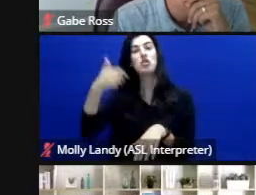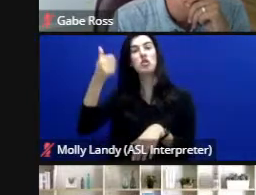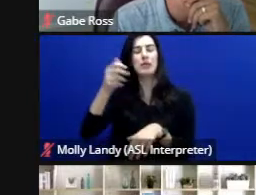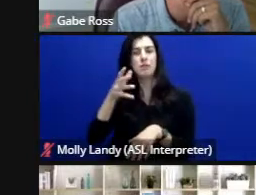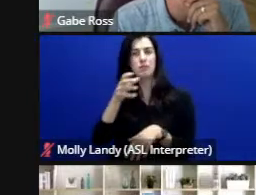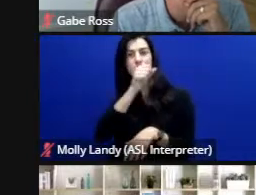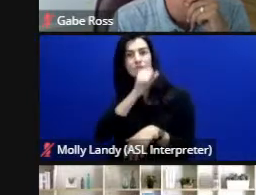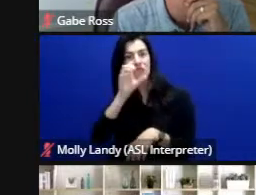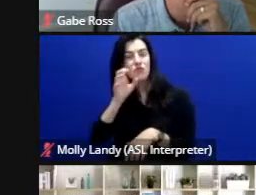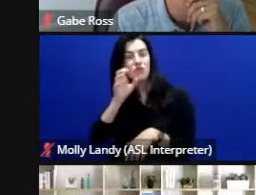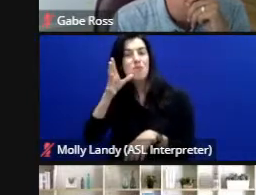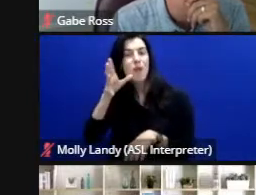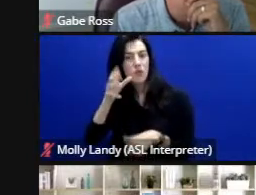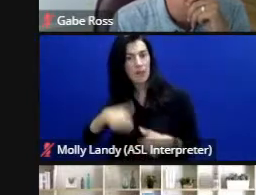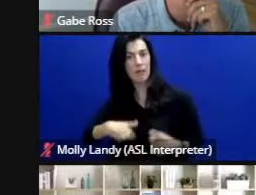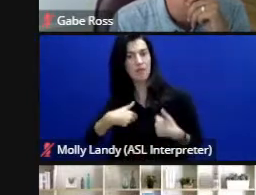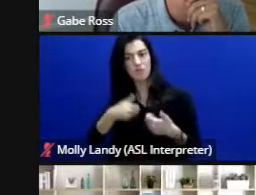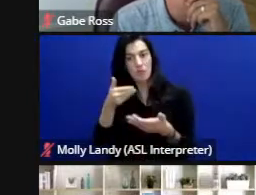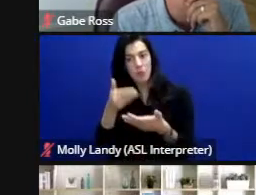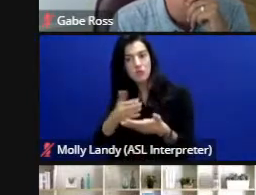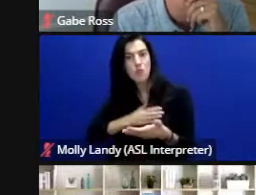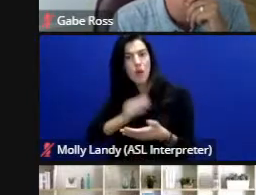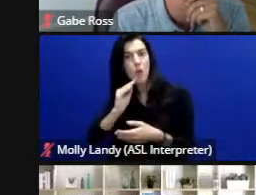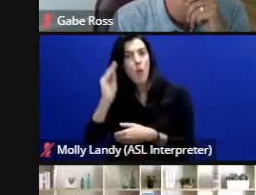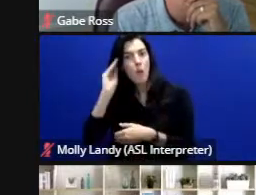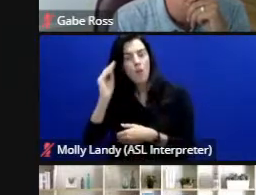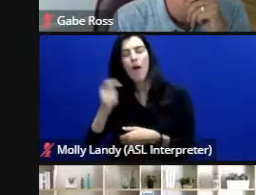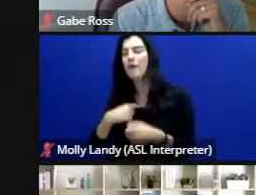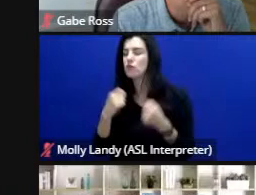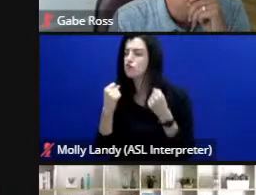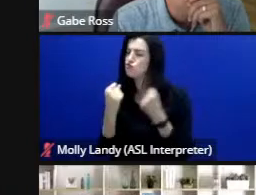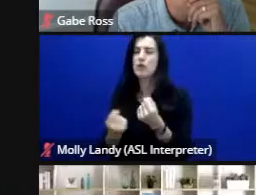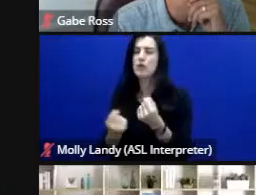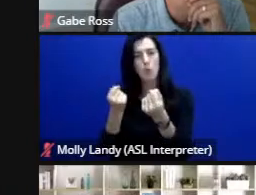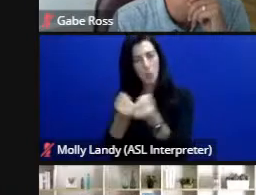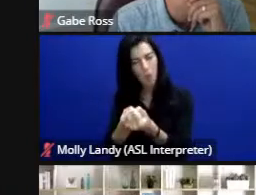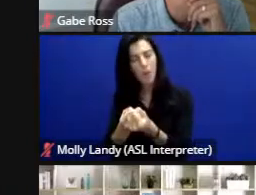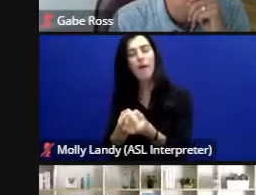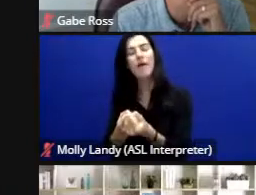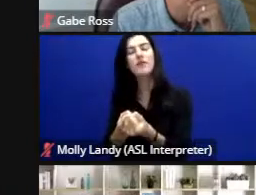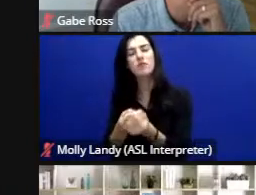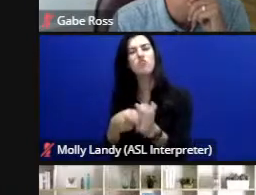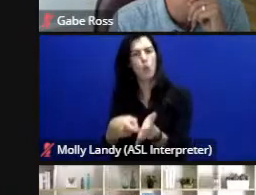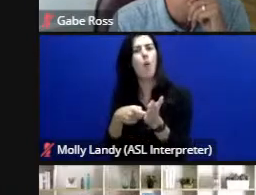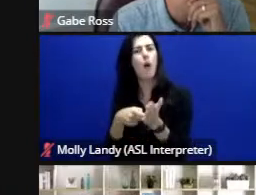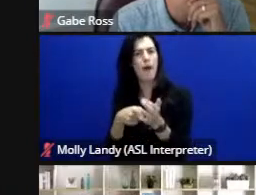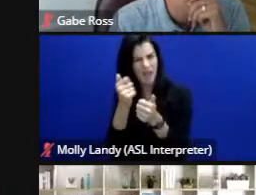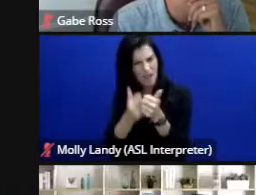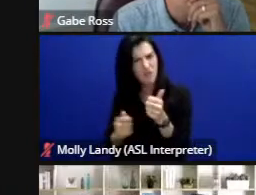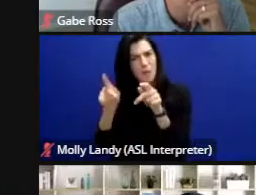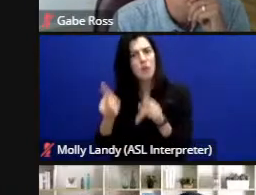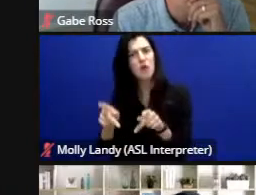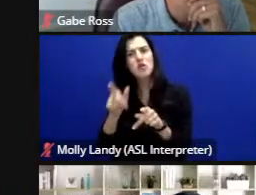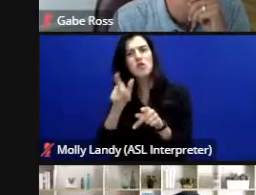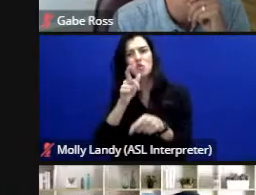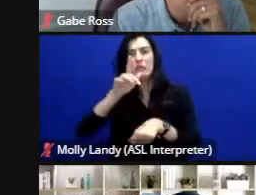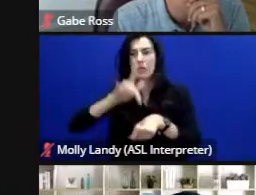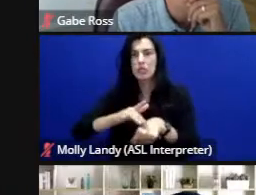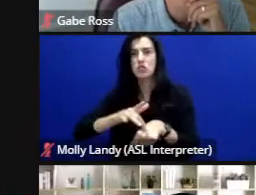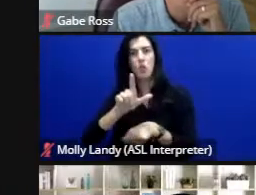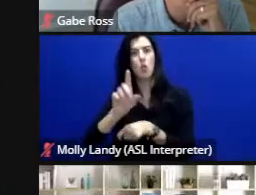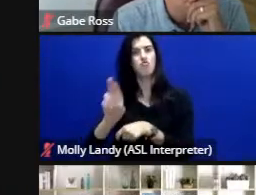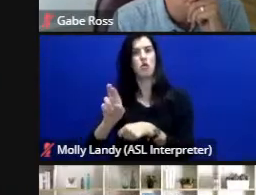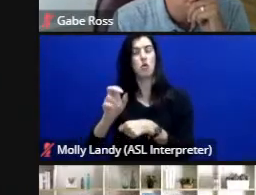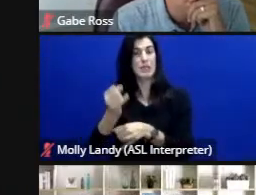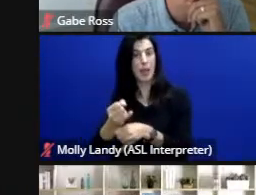strongly encourage and support the board's action to require every single person setting foot on those Rios campuses to be vaccinated. Thank you. Thank